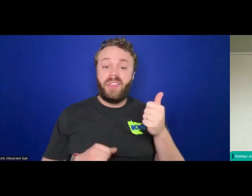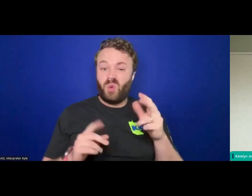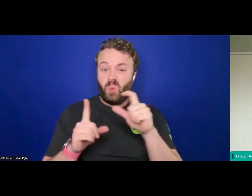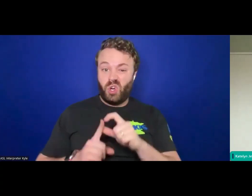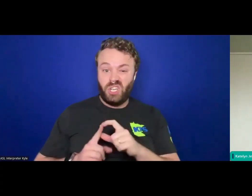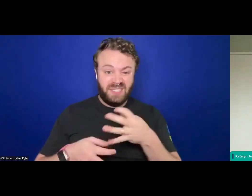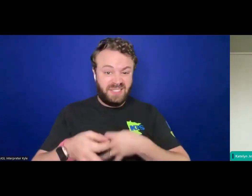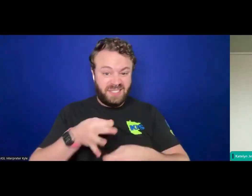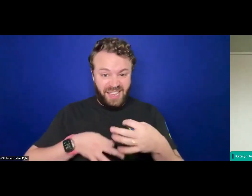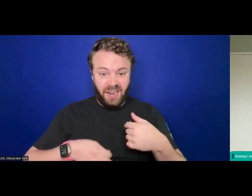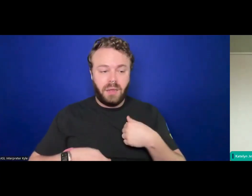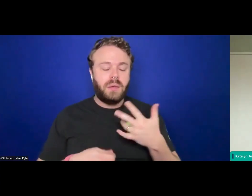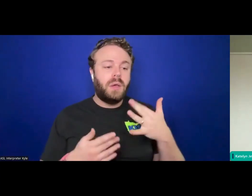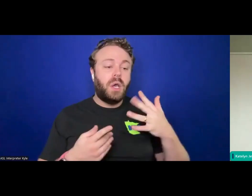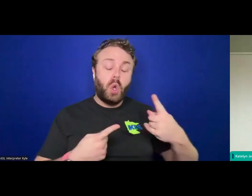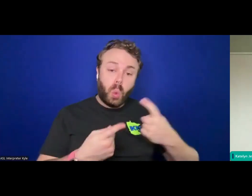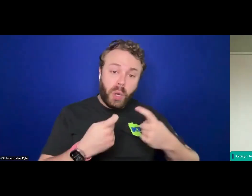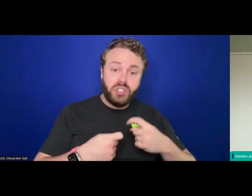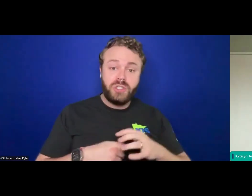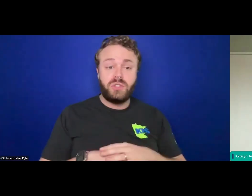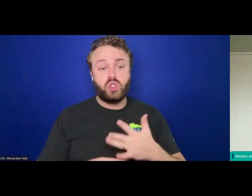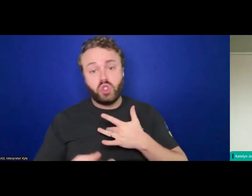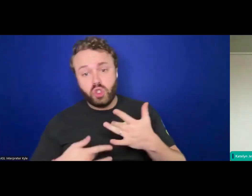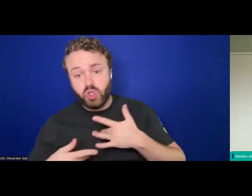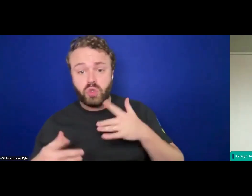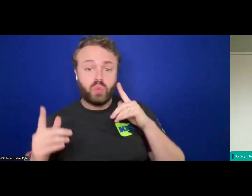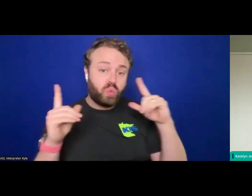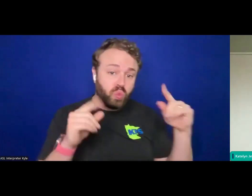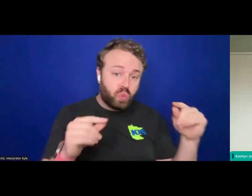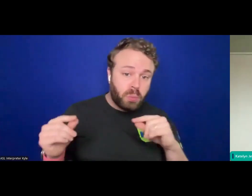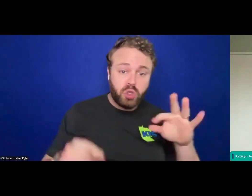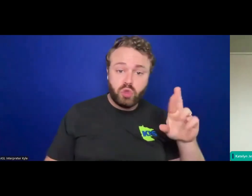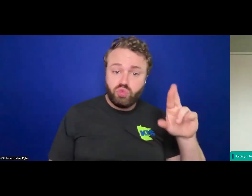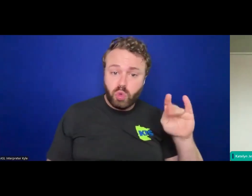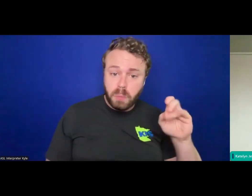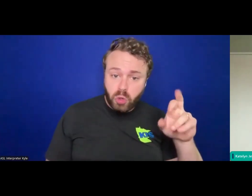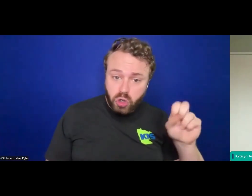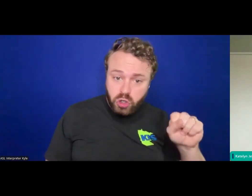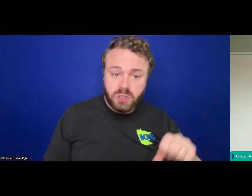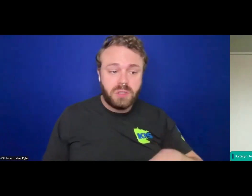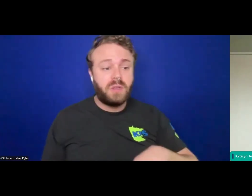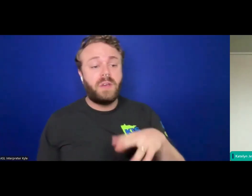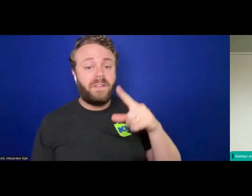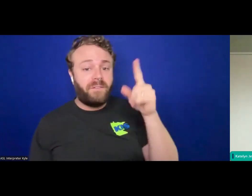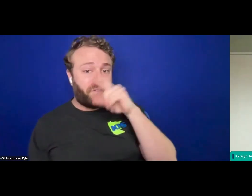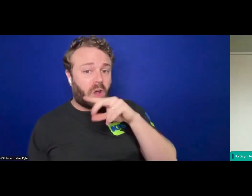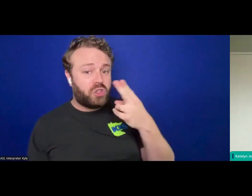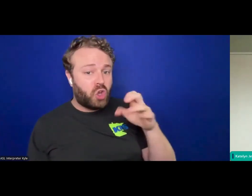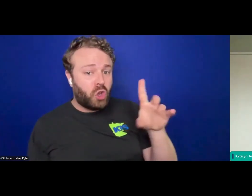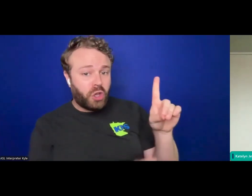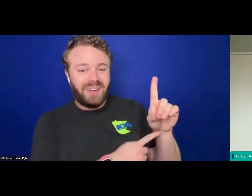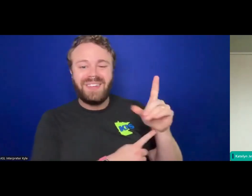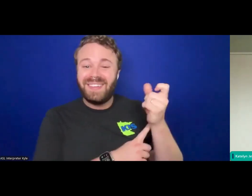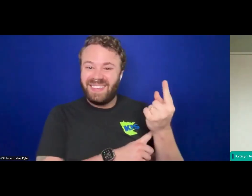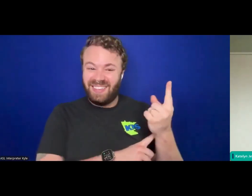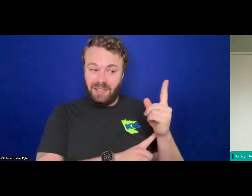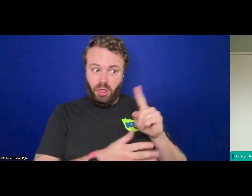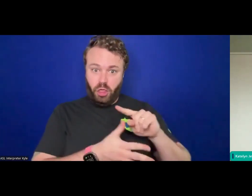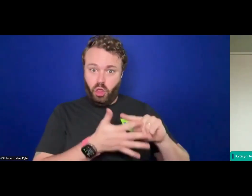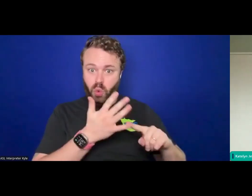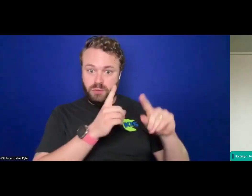falsehoods, different information people are hearing, because this framing opens up the door to conversation instead of closing